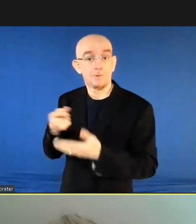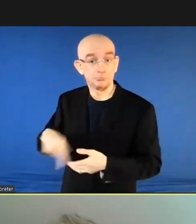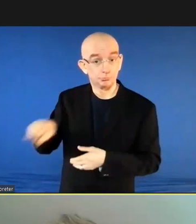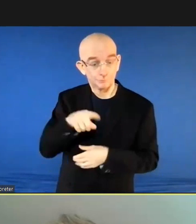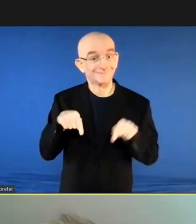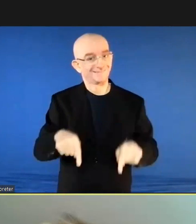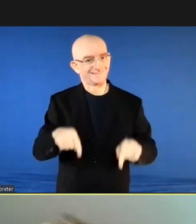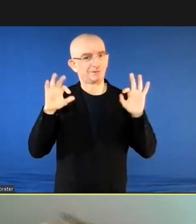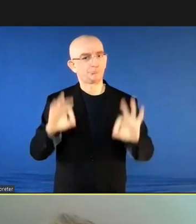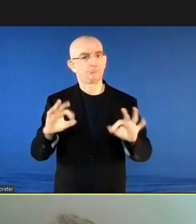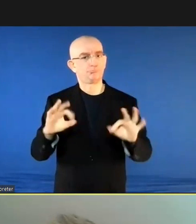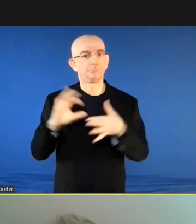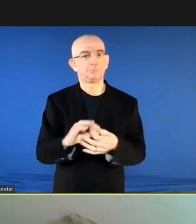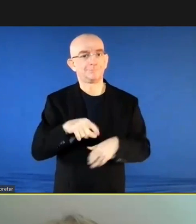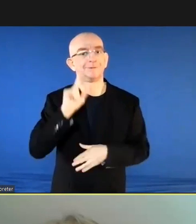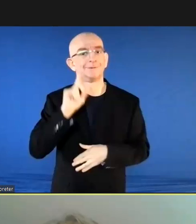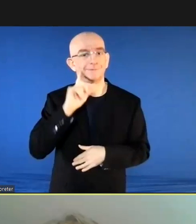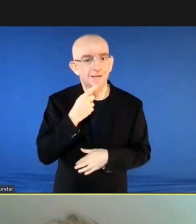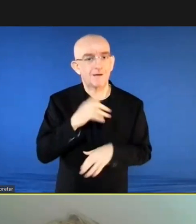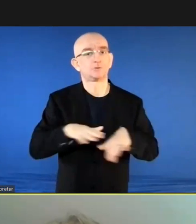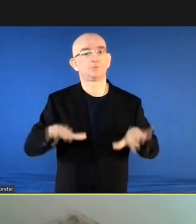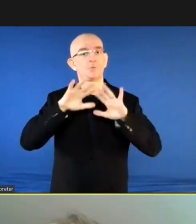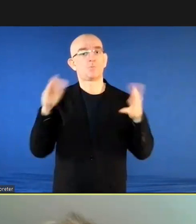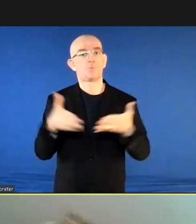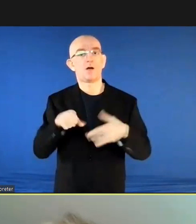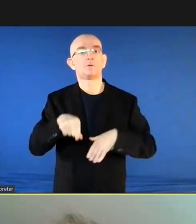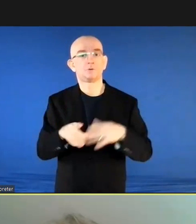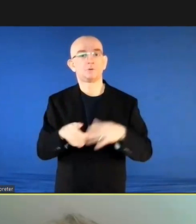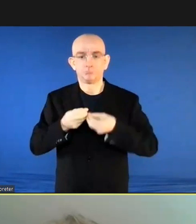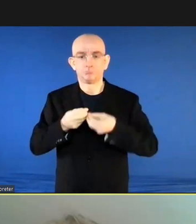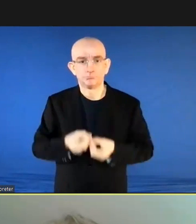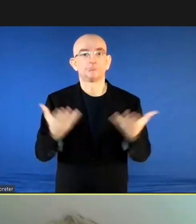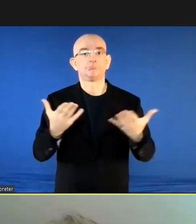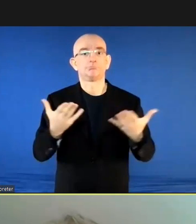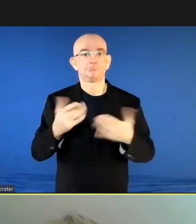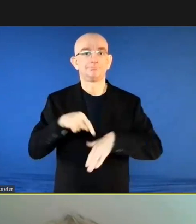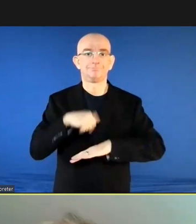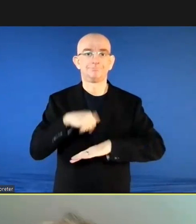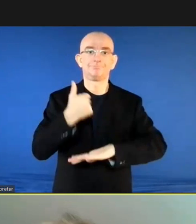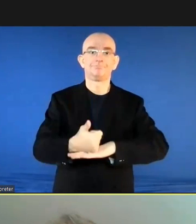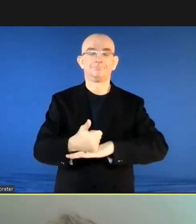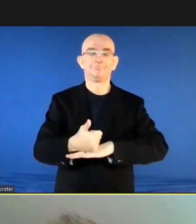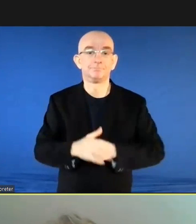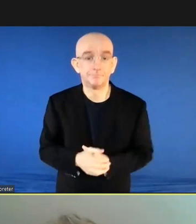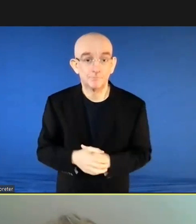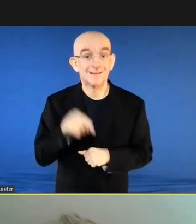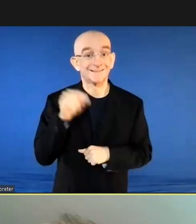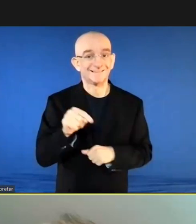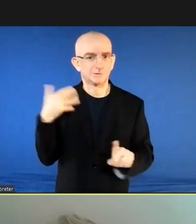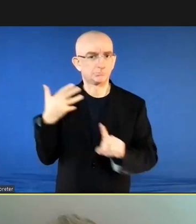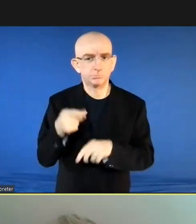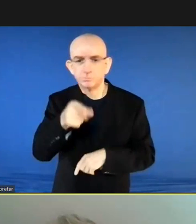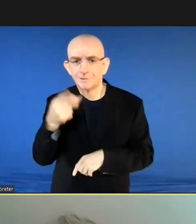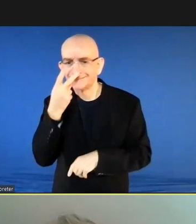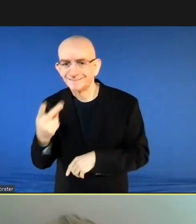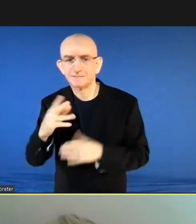where deaf children are at highest risk of neglect, abuse, and fail to receive an education, we work with organisations large